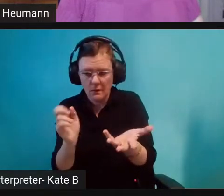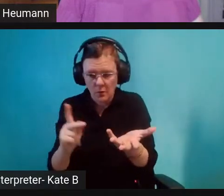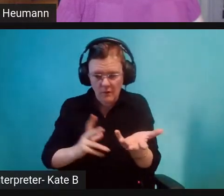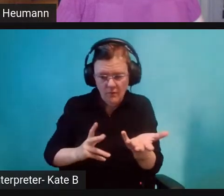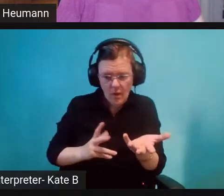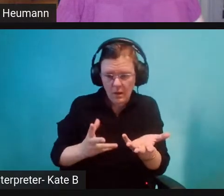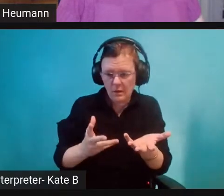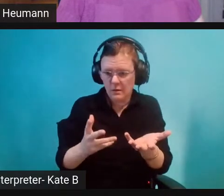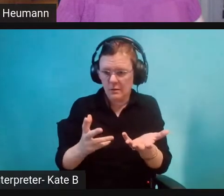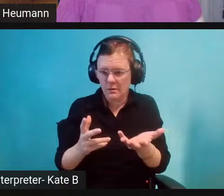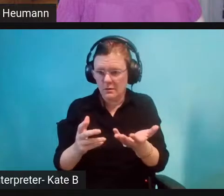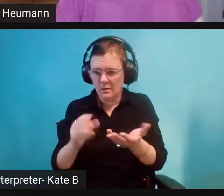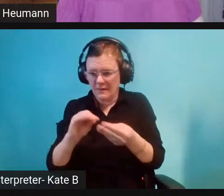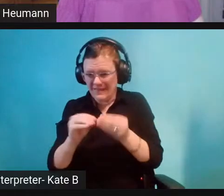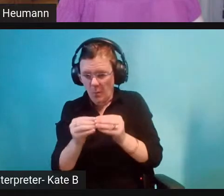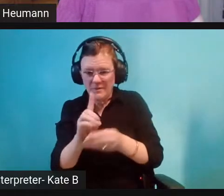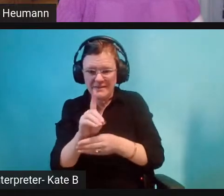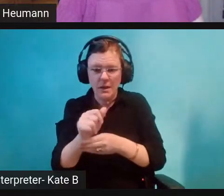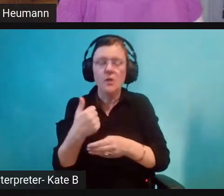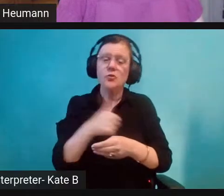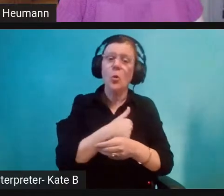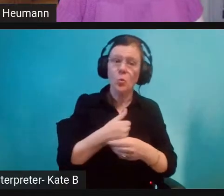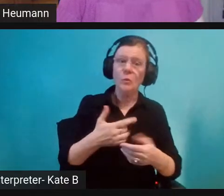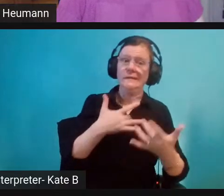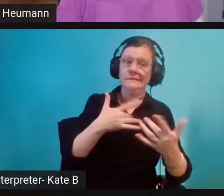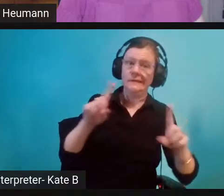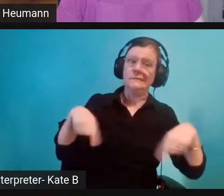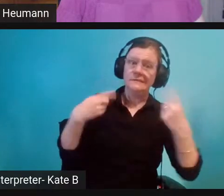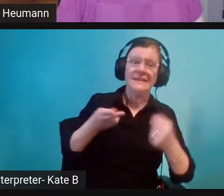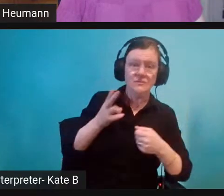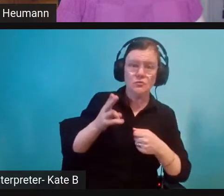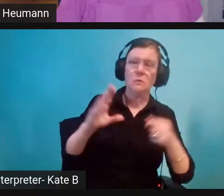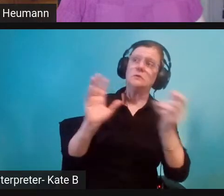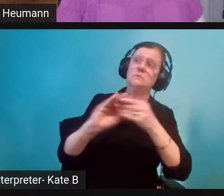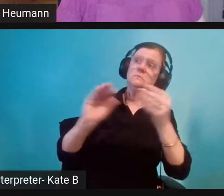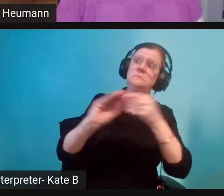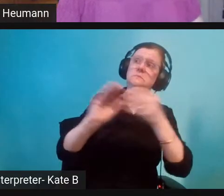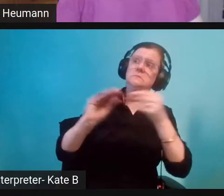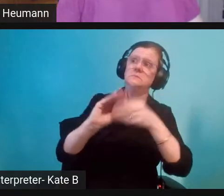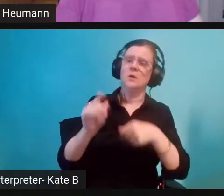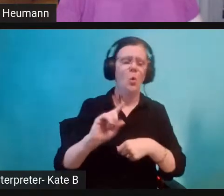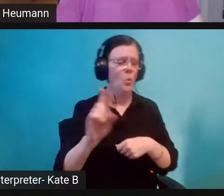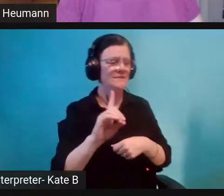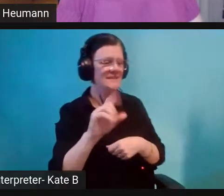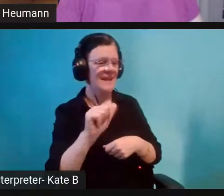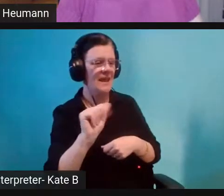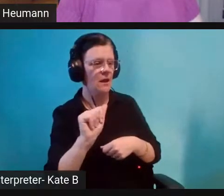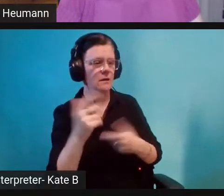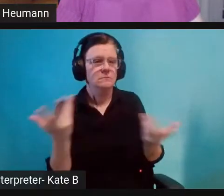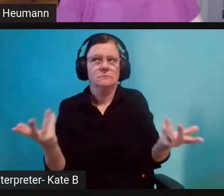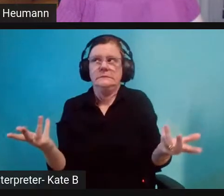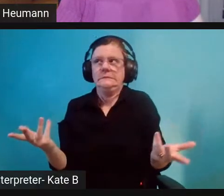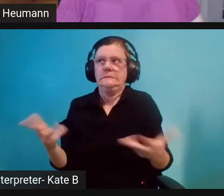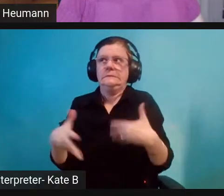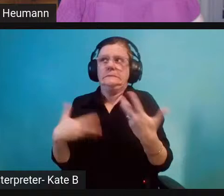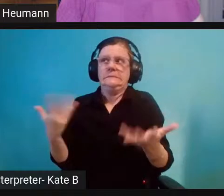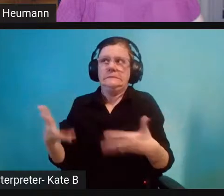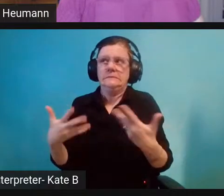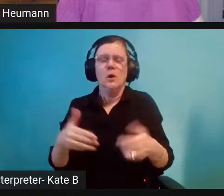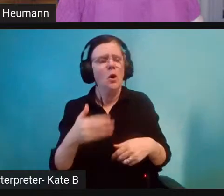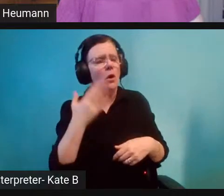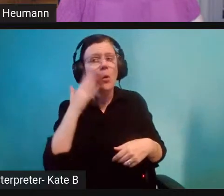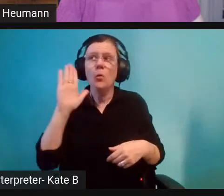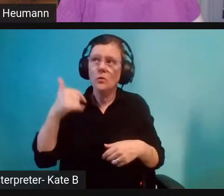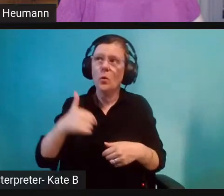moving away from anecdotes, which is what disabled people and professionals in the field were saying, that there are higher rates